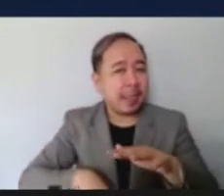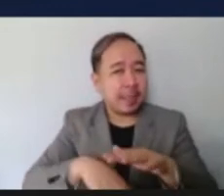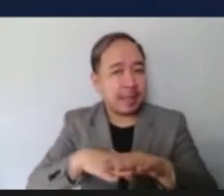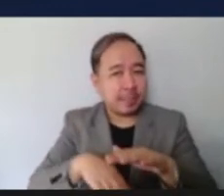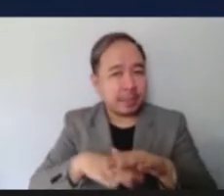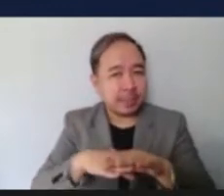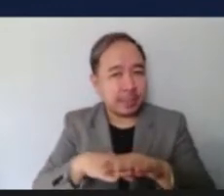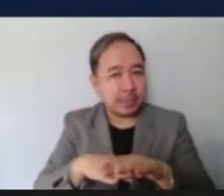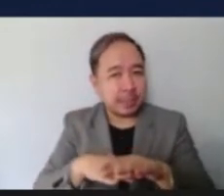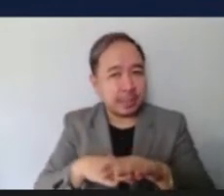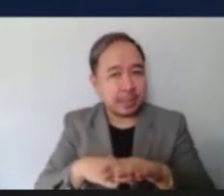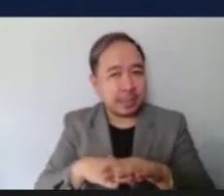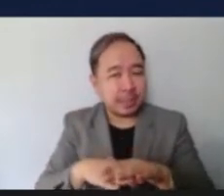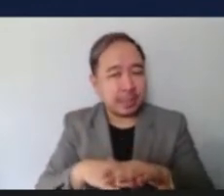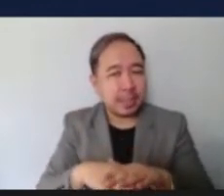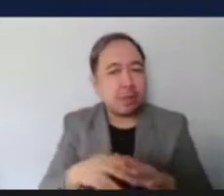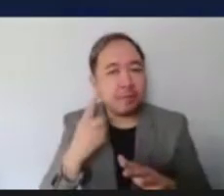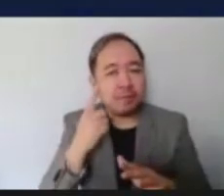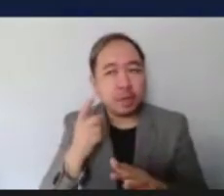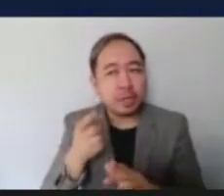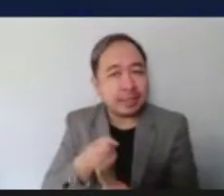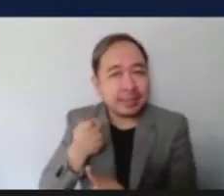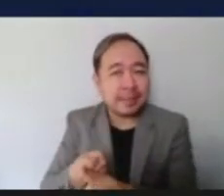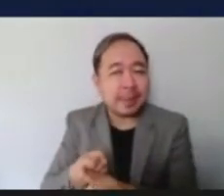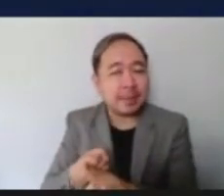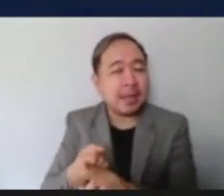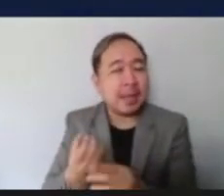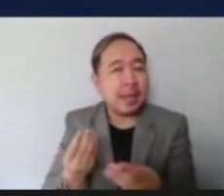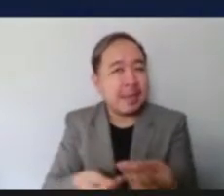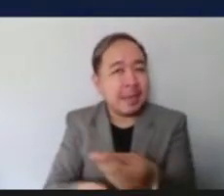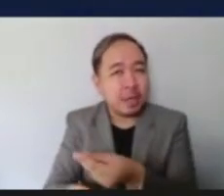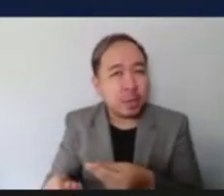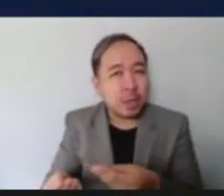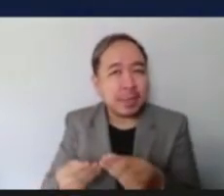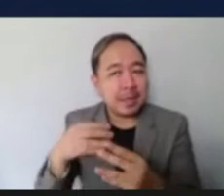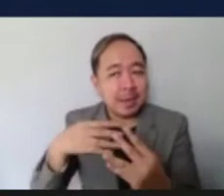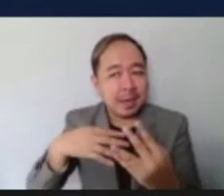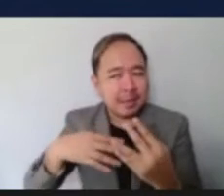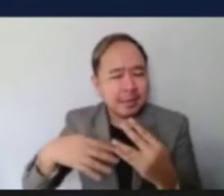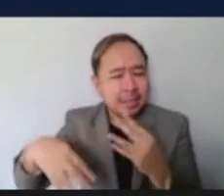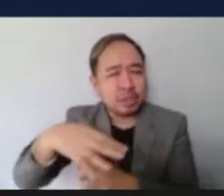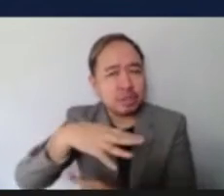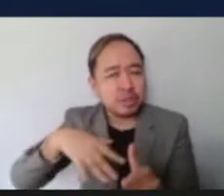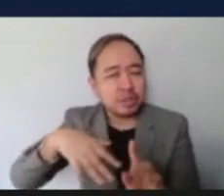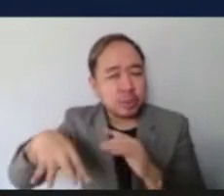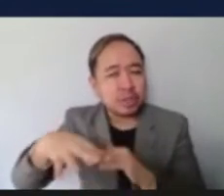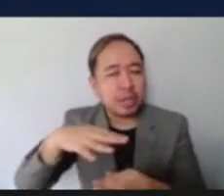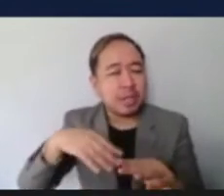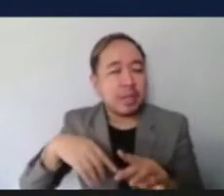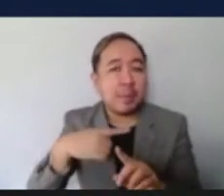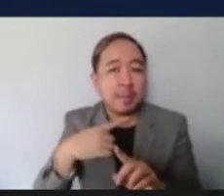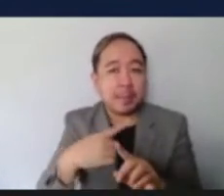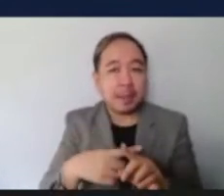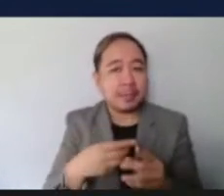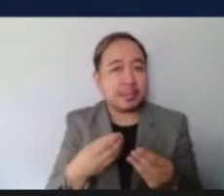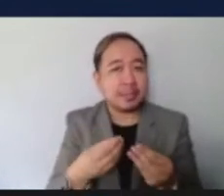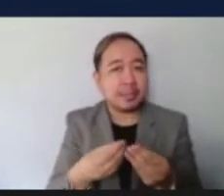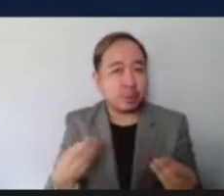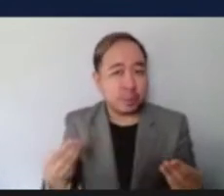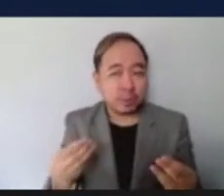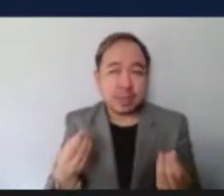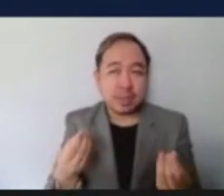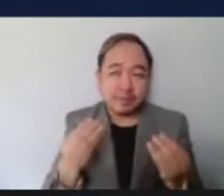the Supreme Court economic and environmental and social value and offer powerful solution to Global